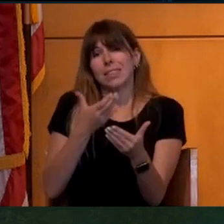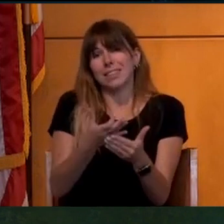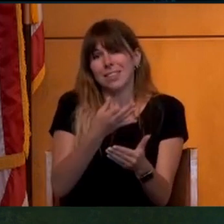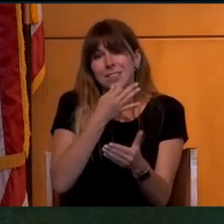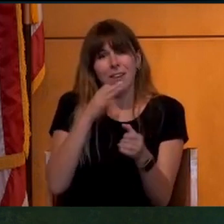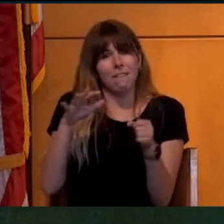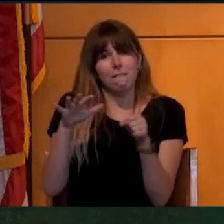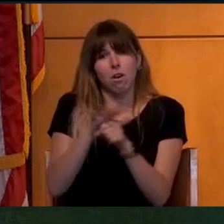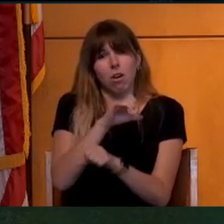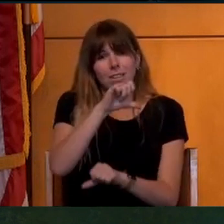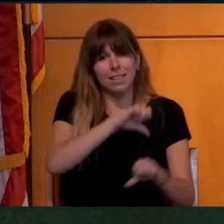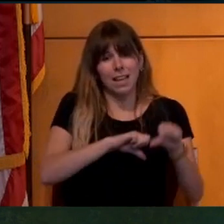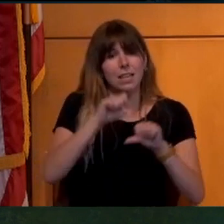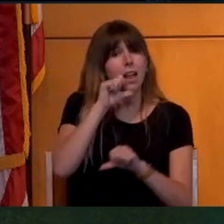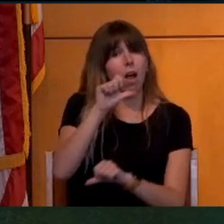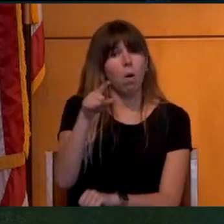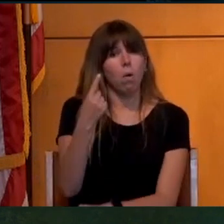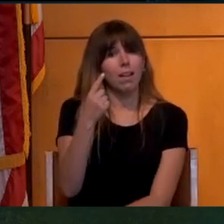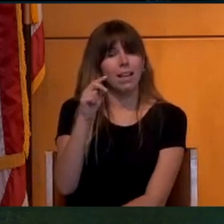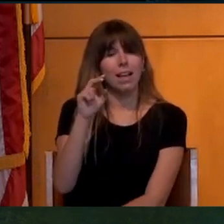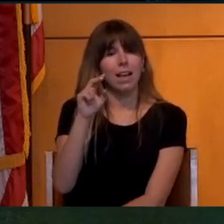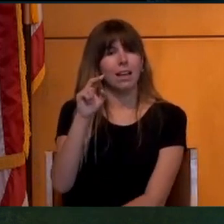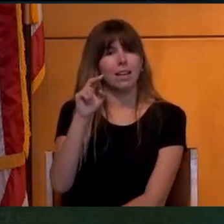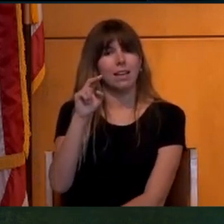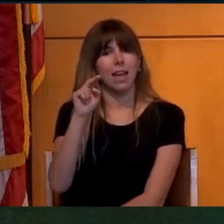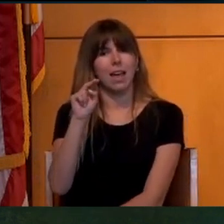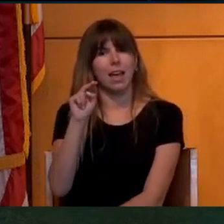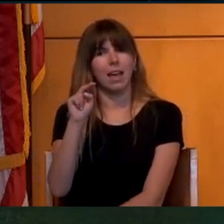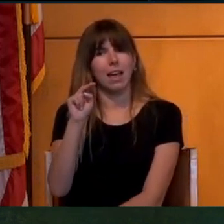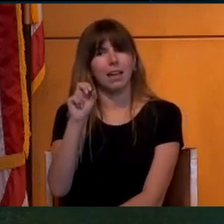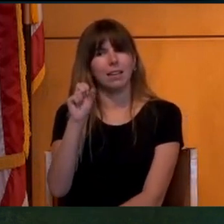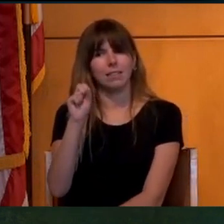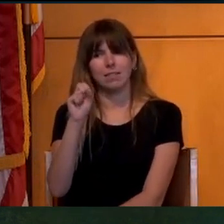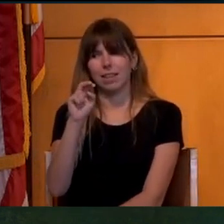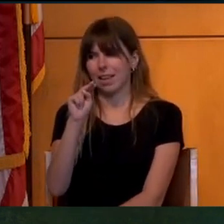mission, not just an ISRU mission. And we're ready to go. I'll leave it there. So thank you.